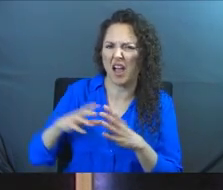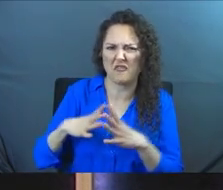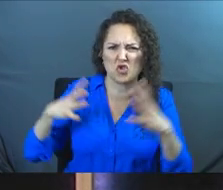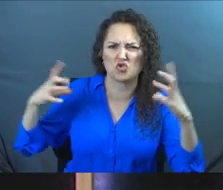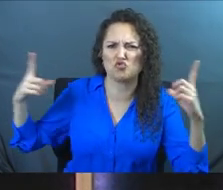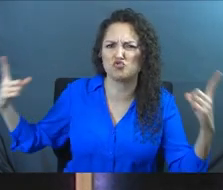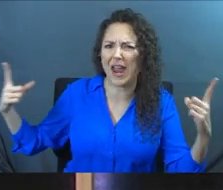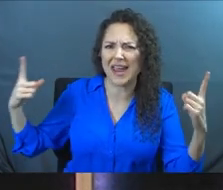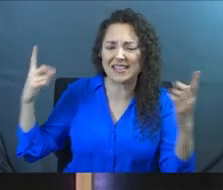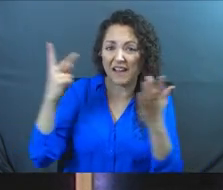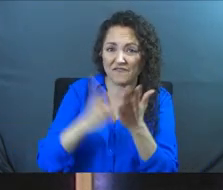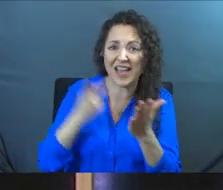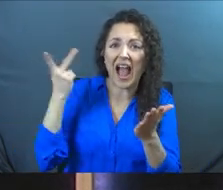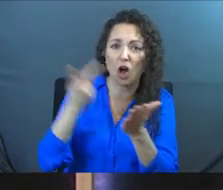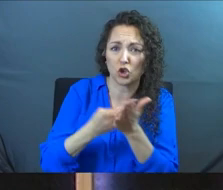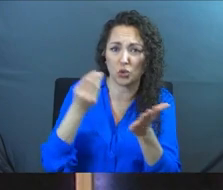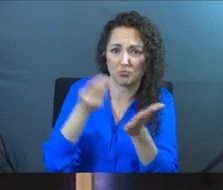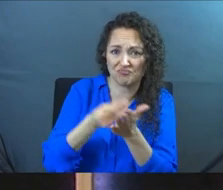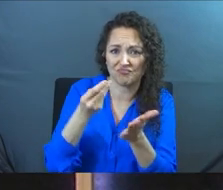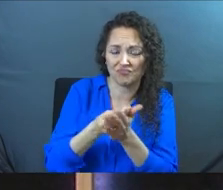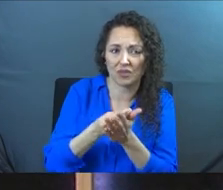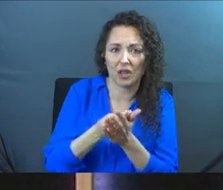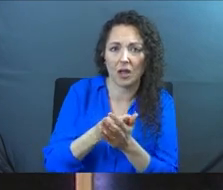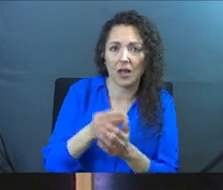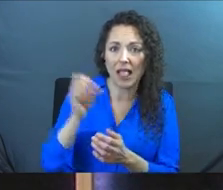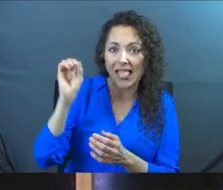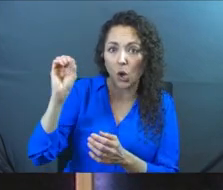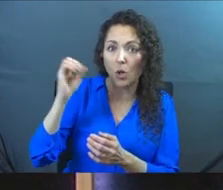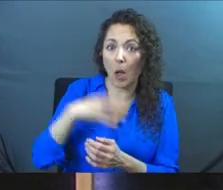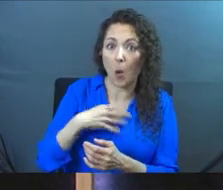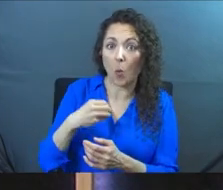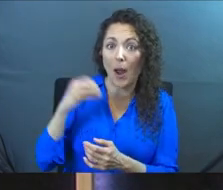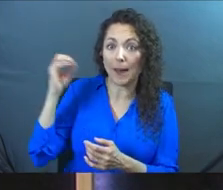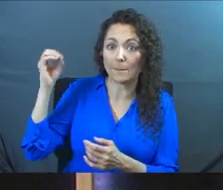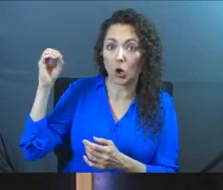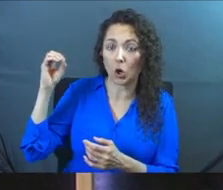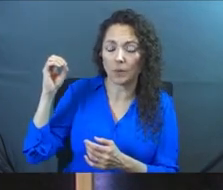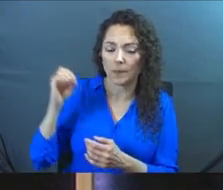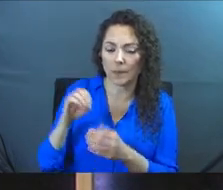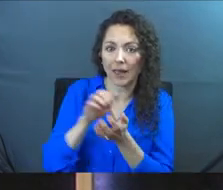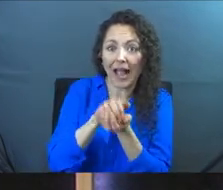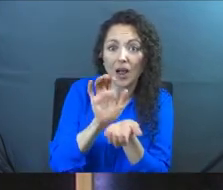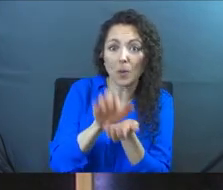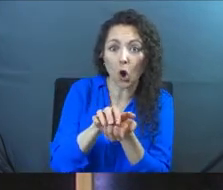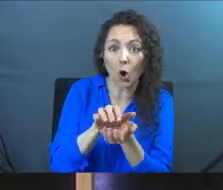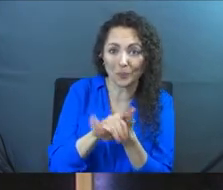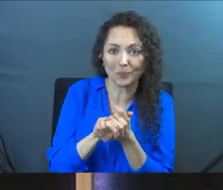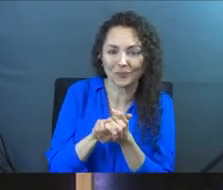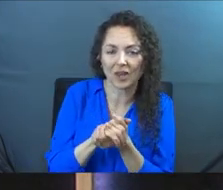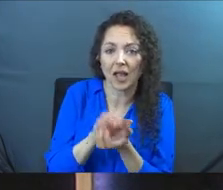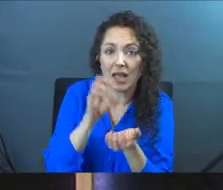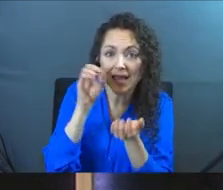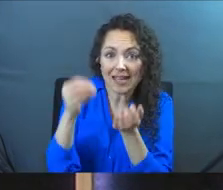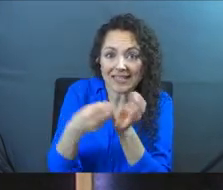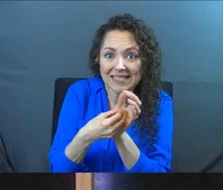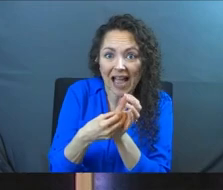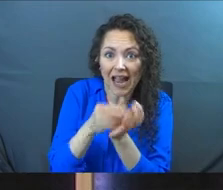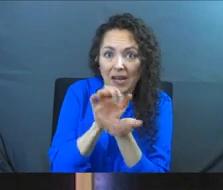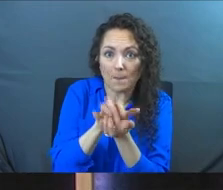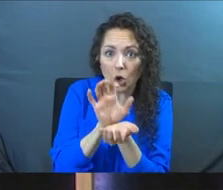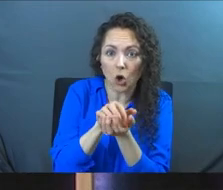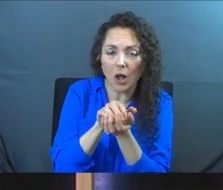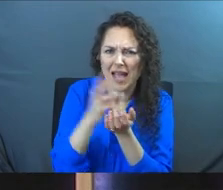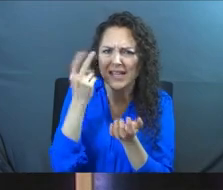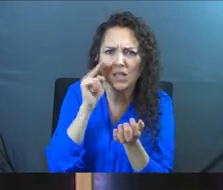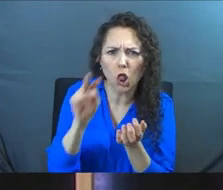same idea, but the only thing I want us to notice in this one is this is a person who's seeking, who's looking. There's this merchant of pearls, and he's